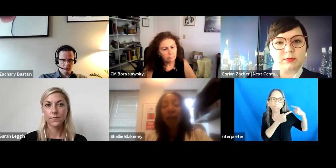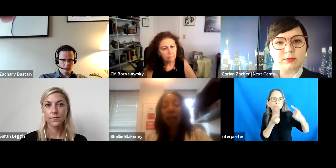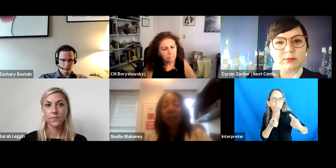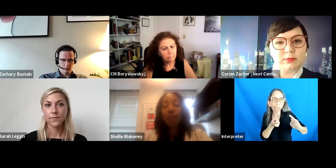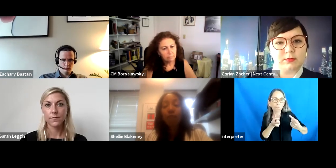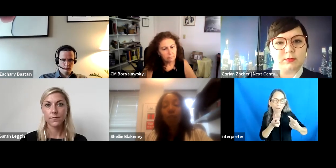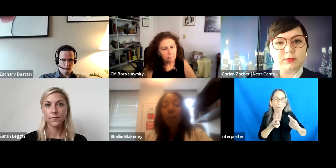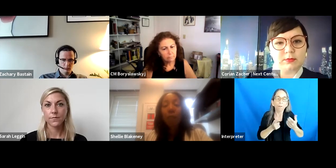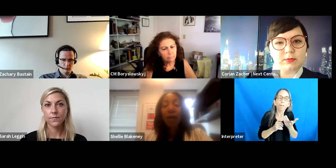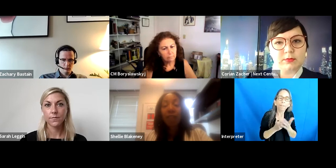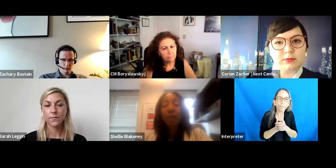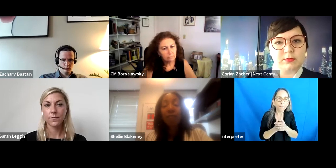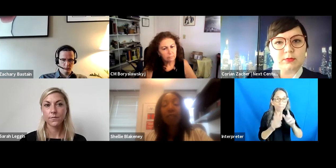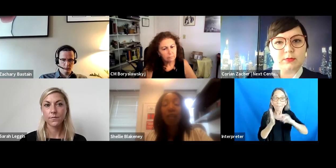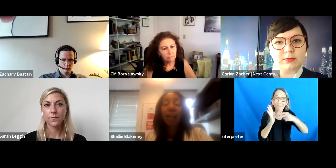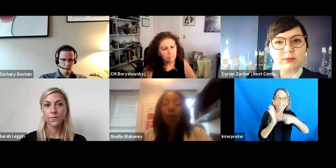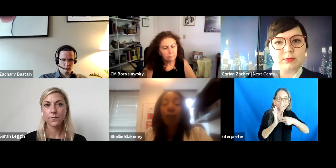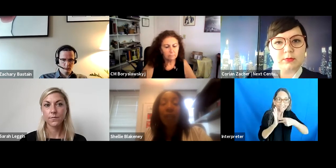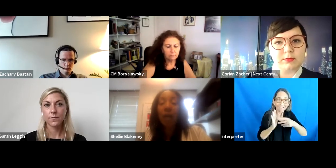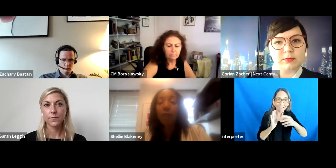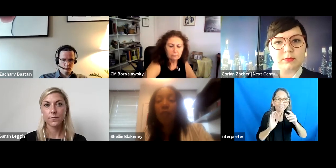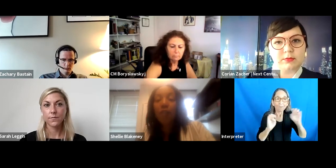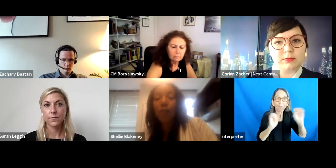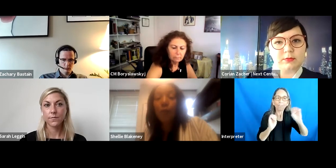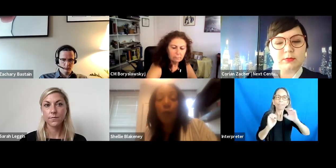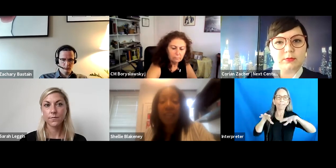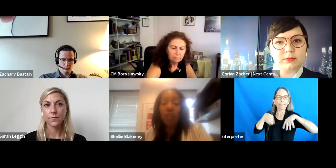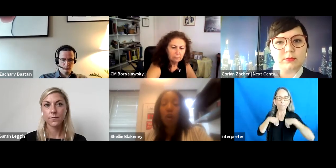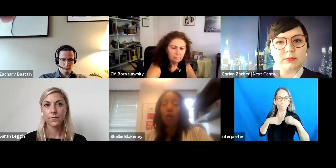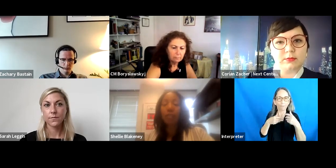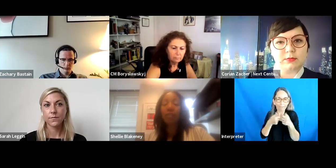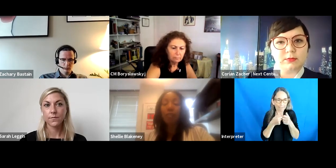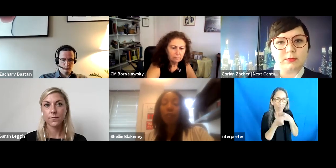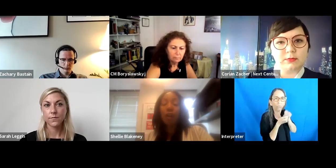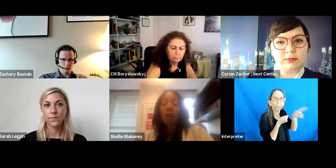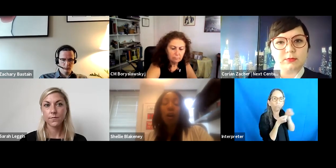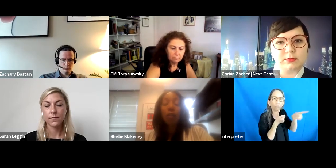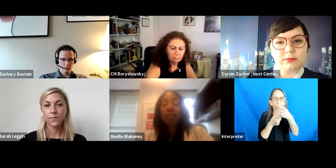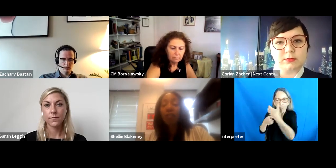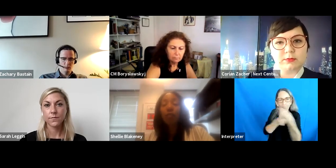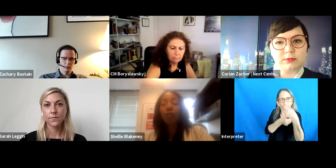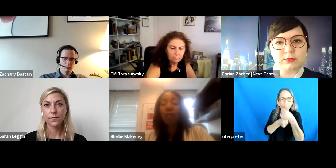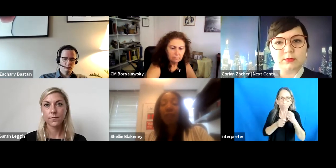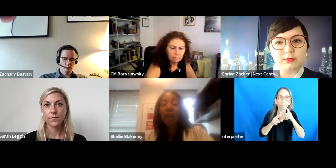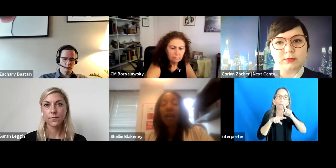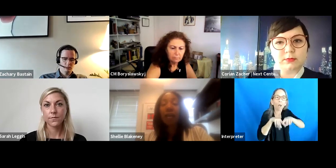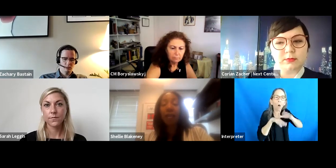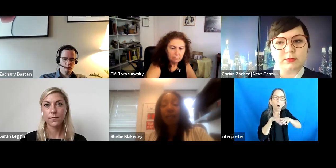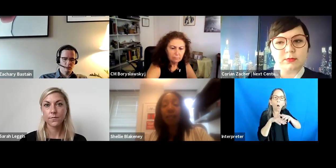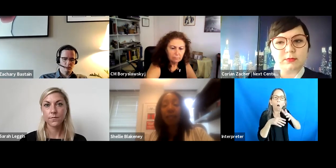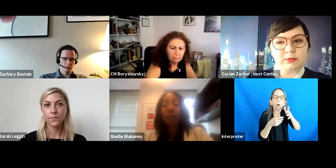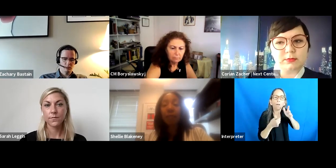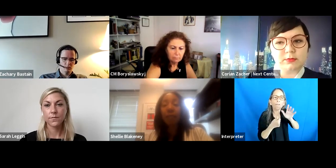accepting texts, but the method is actually up to each call center. Call centers